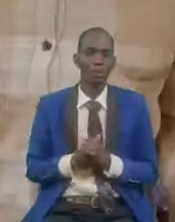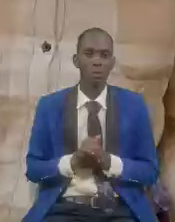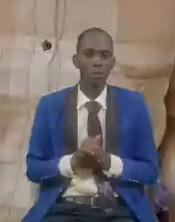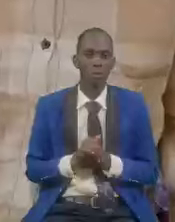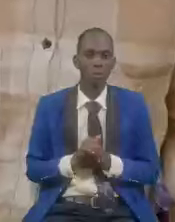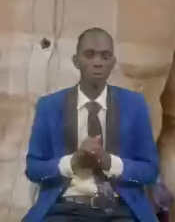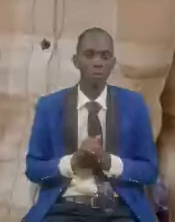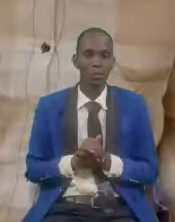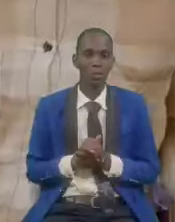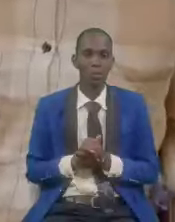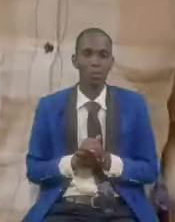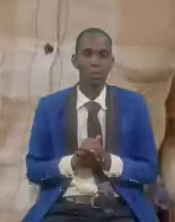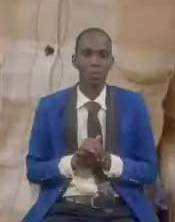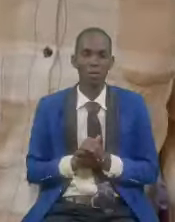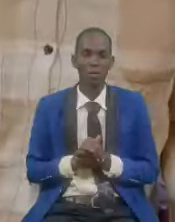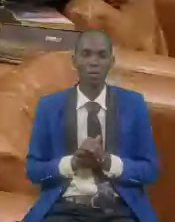He knows the